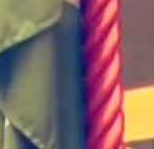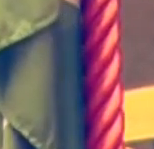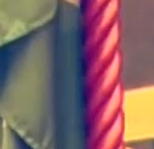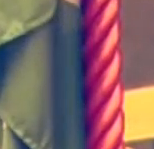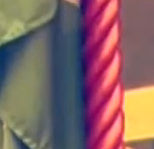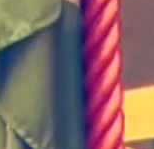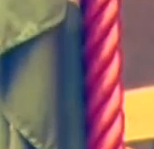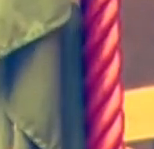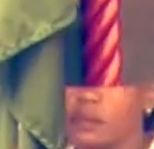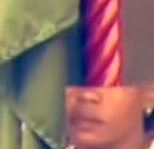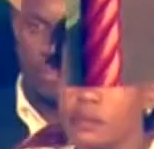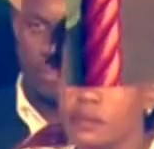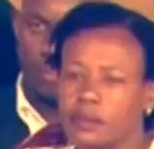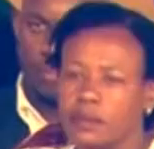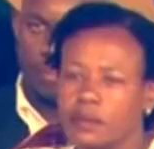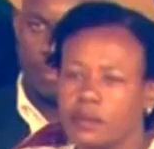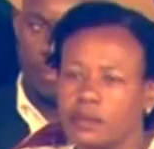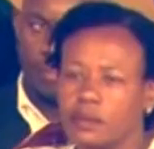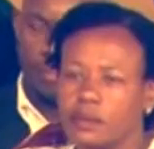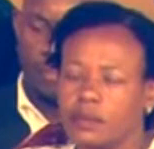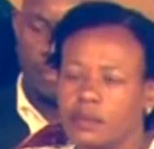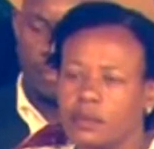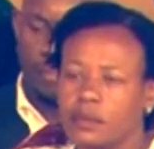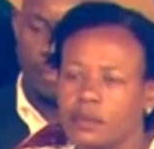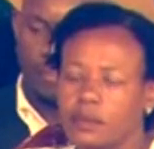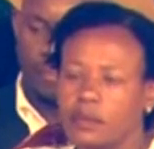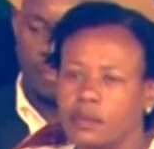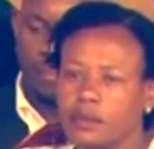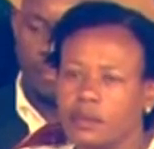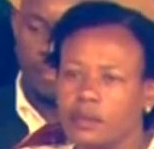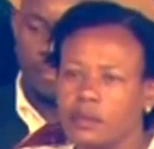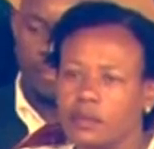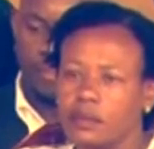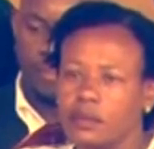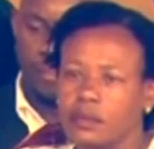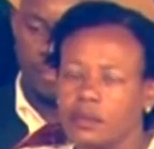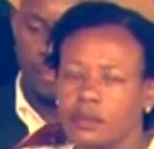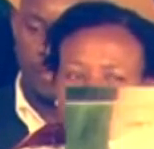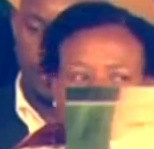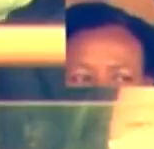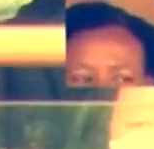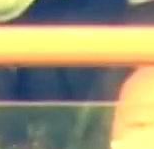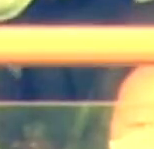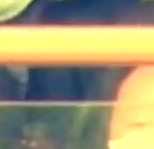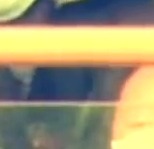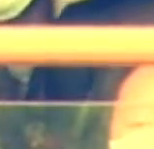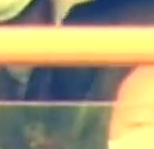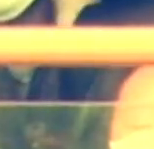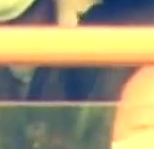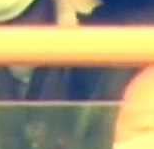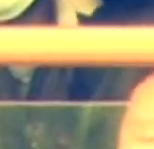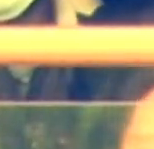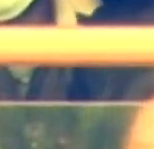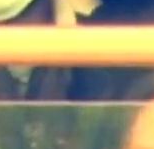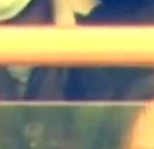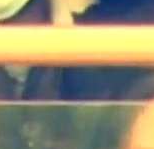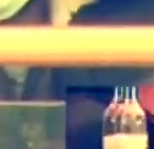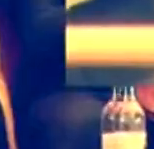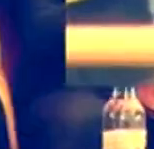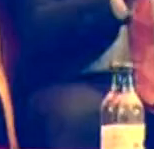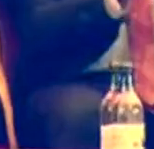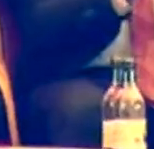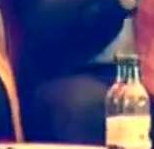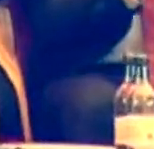encouraged and rewarded. Operationalizing Kerugoya Level 5 Hospital. A functioning school